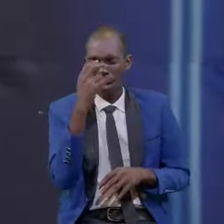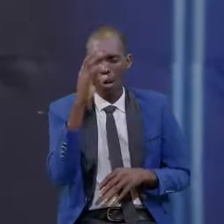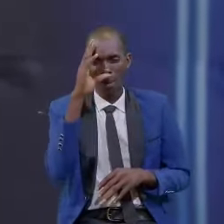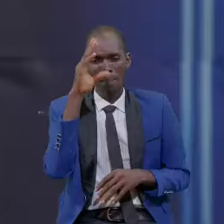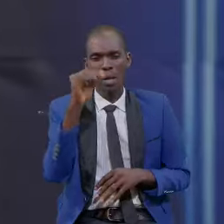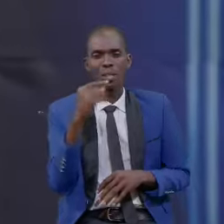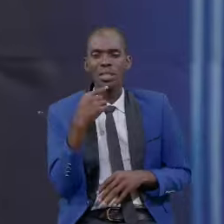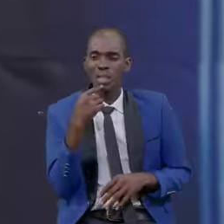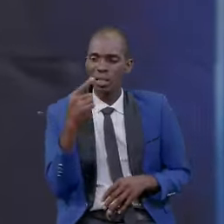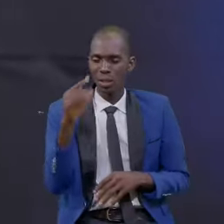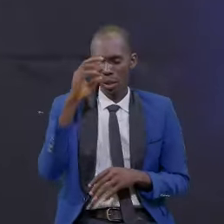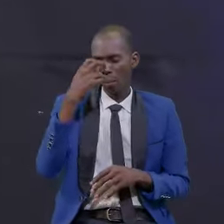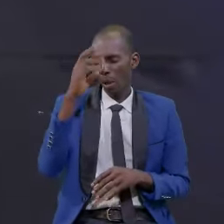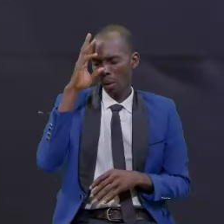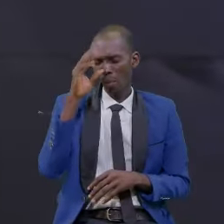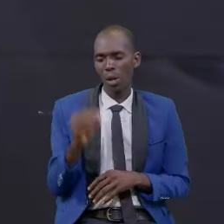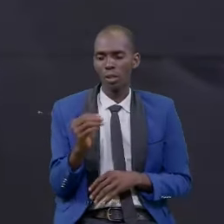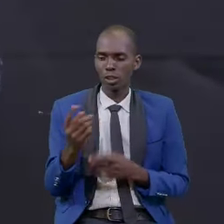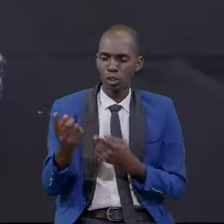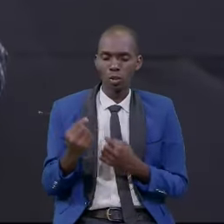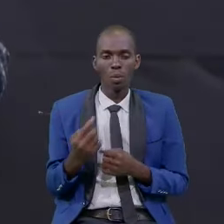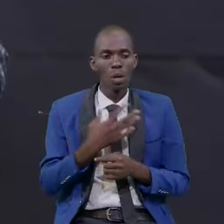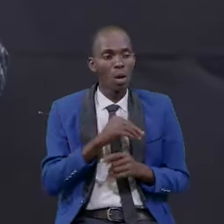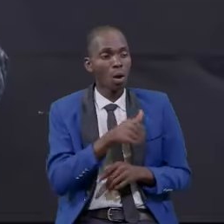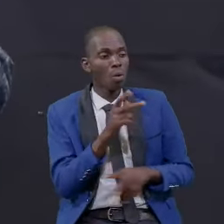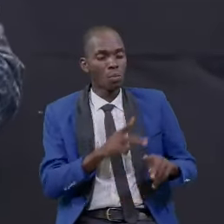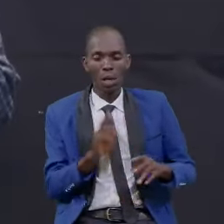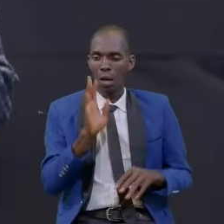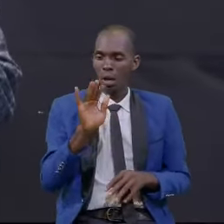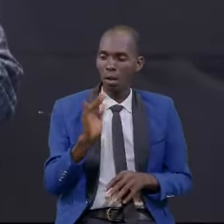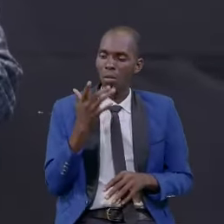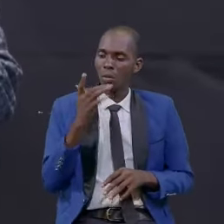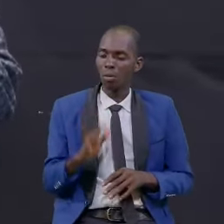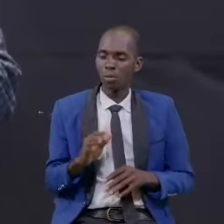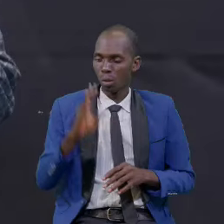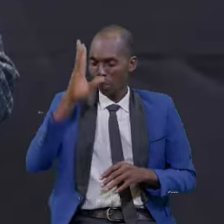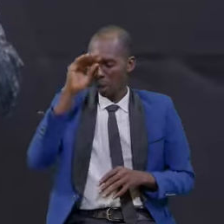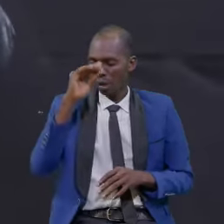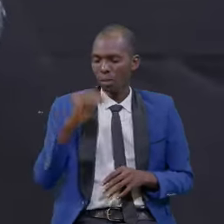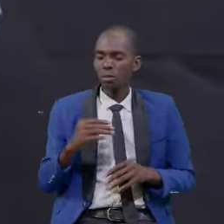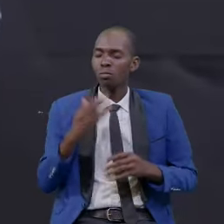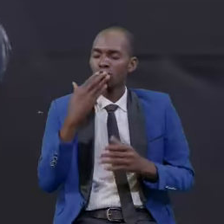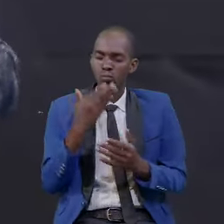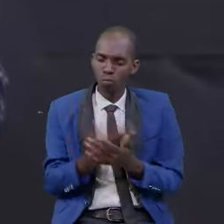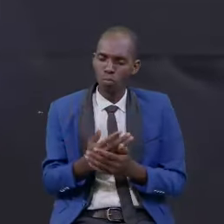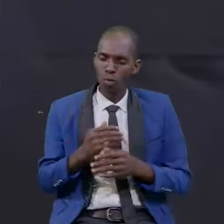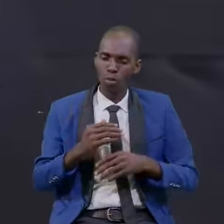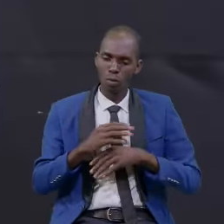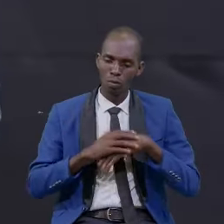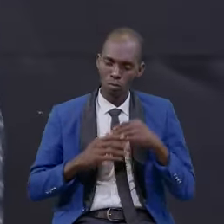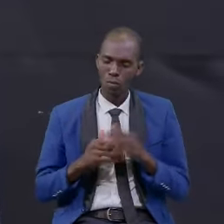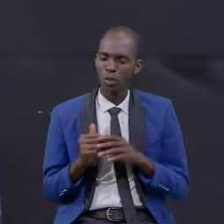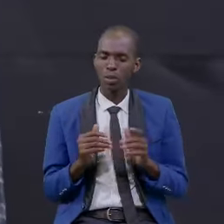him, be of good comfort, rise, he calleth thee. He's calling you